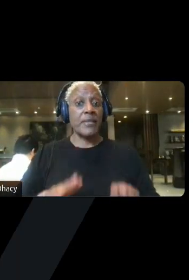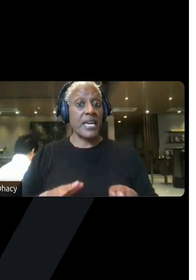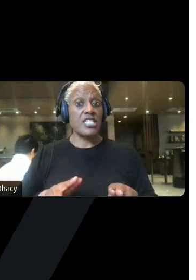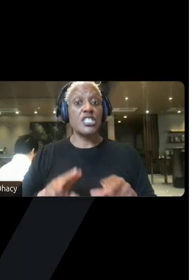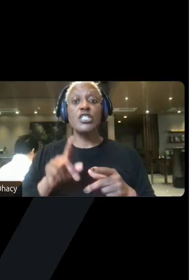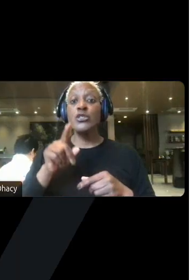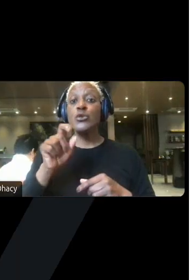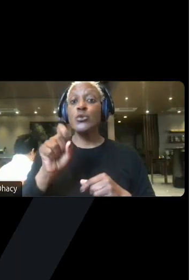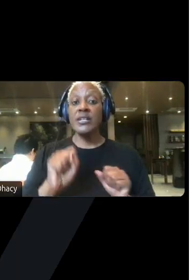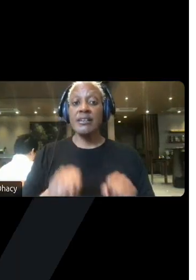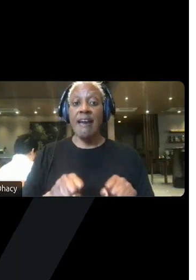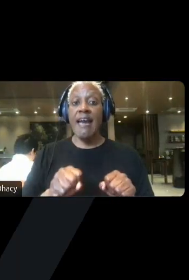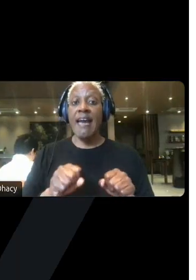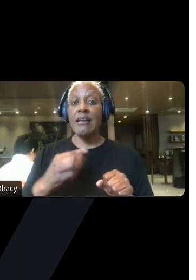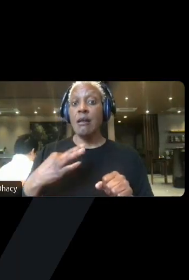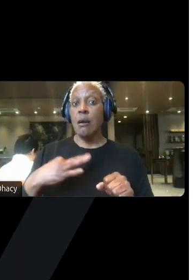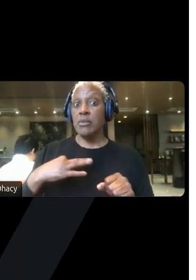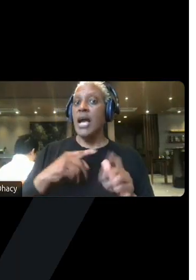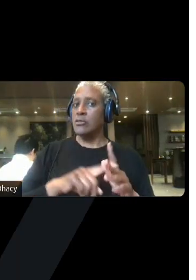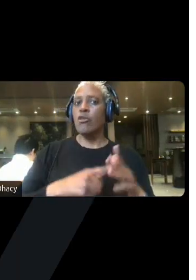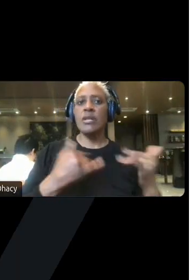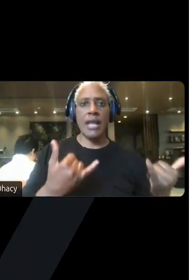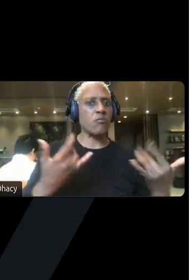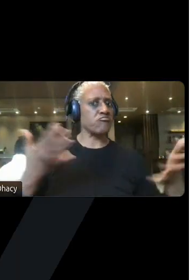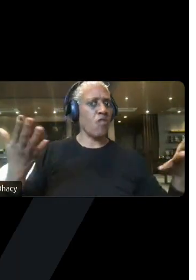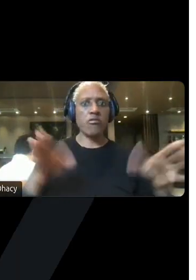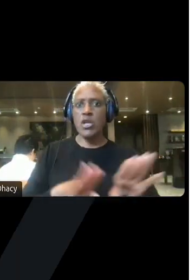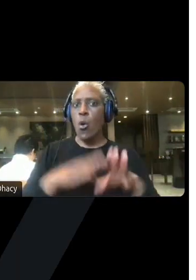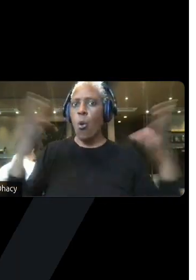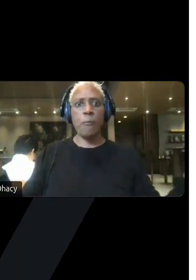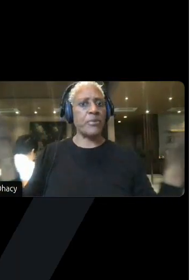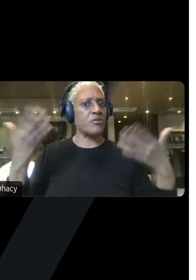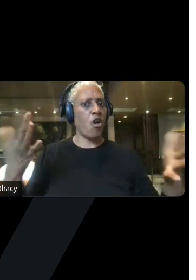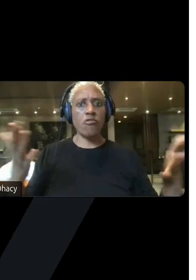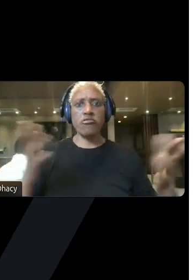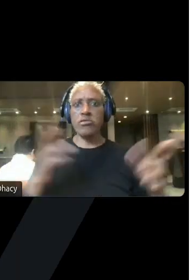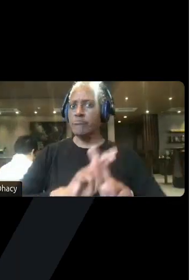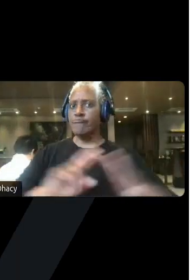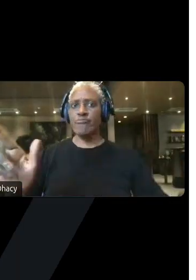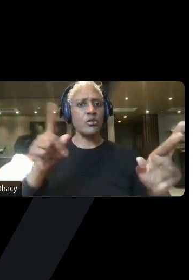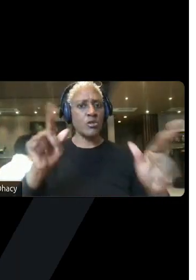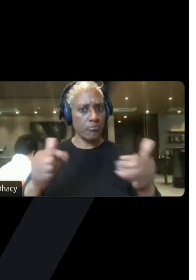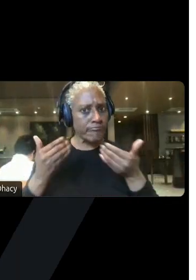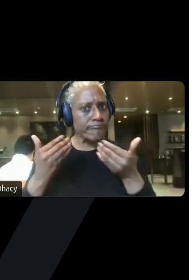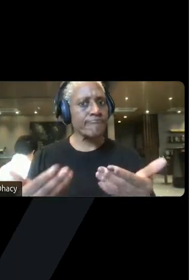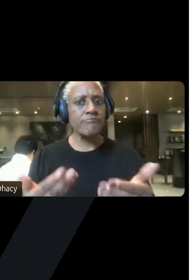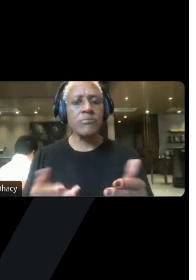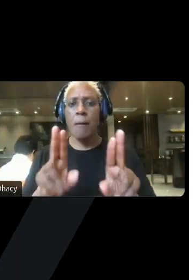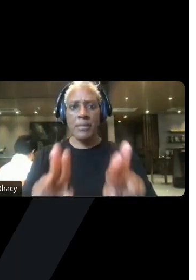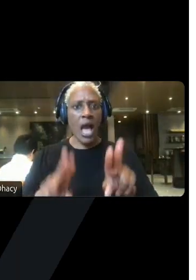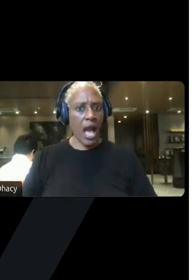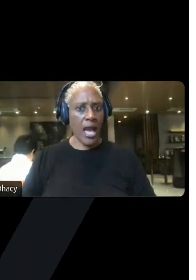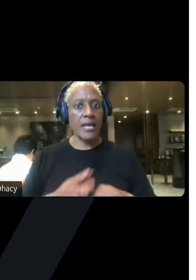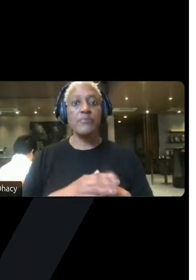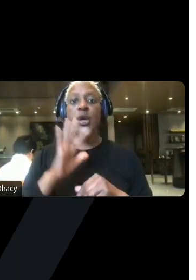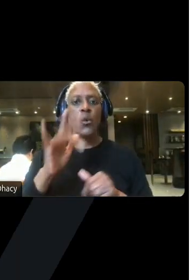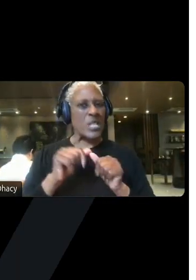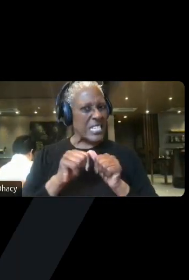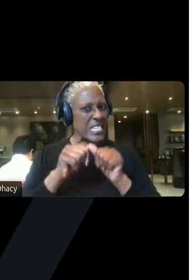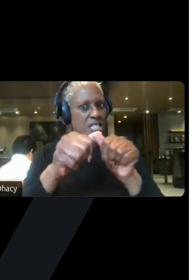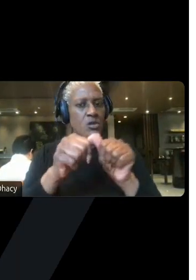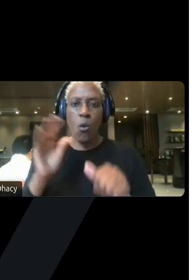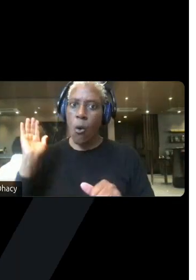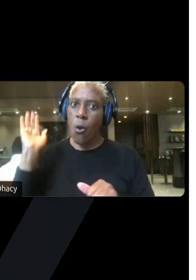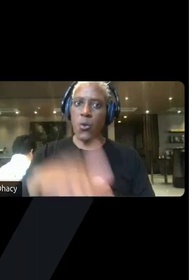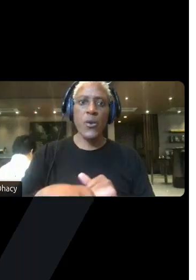you can apply now. It is open and it will remain open through the summer. There is a lot of mid-year hiring